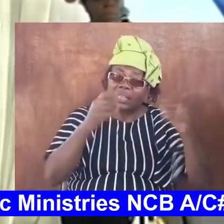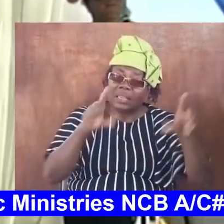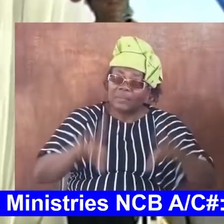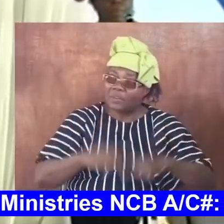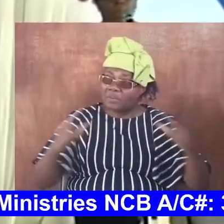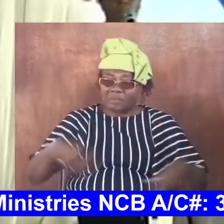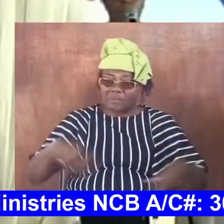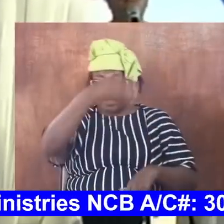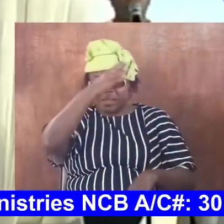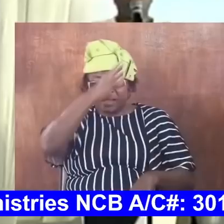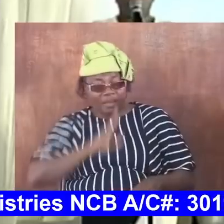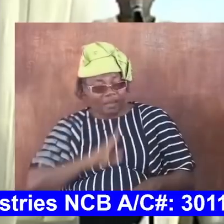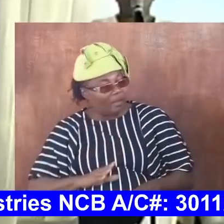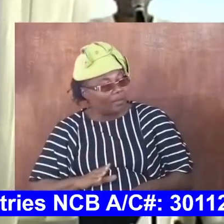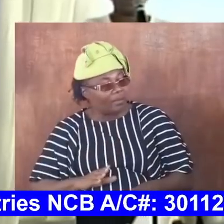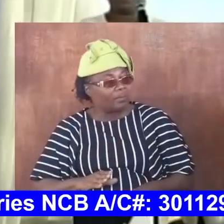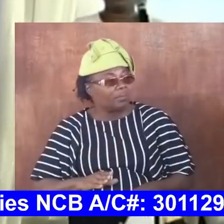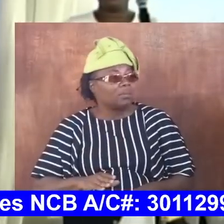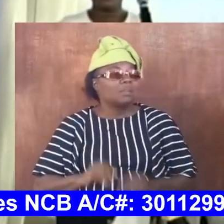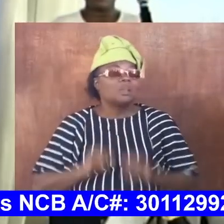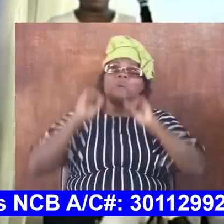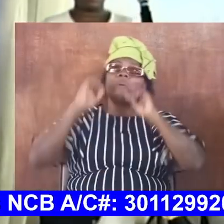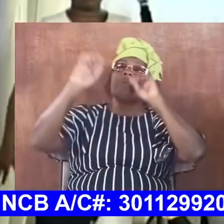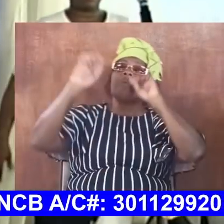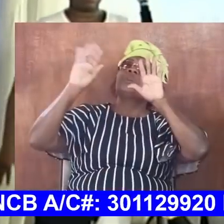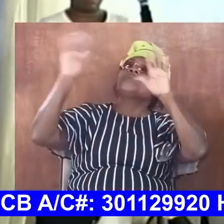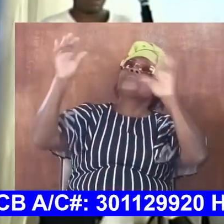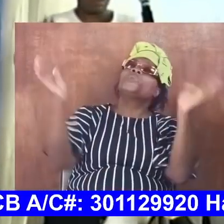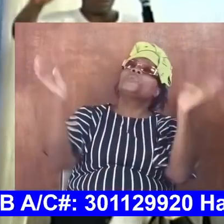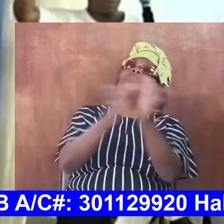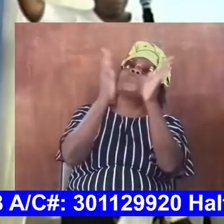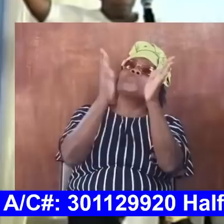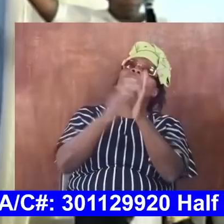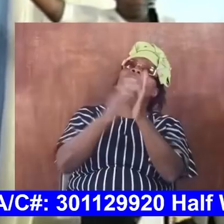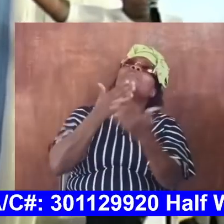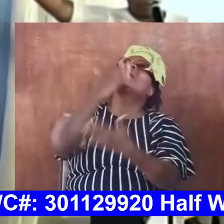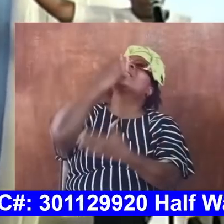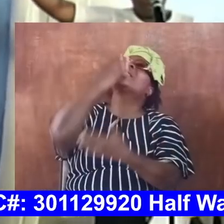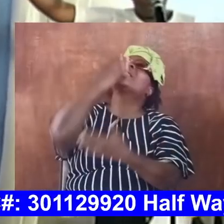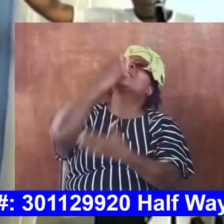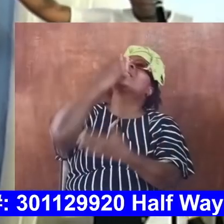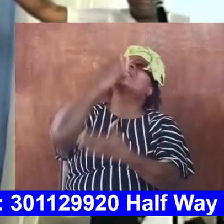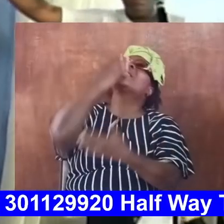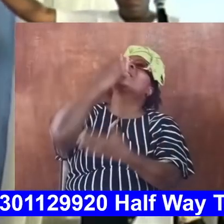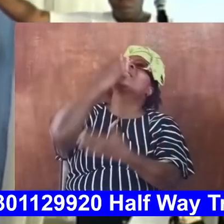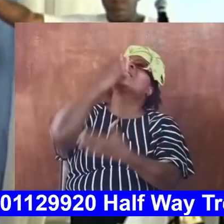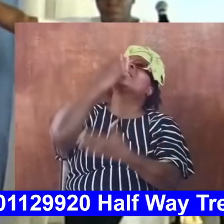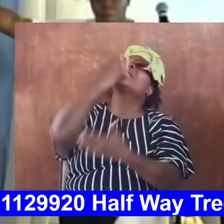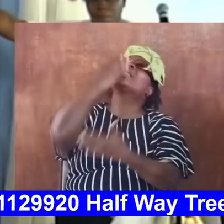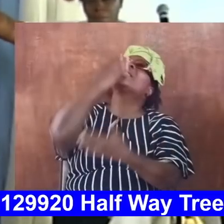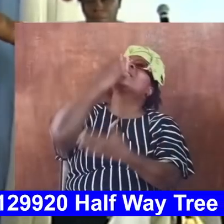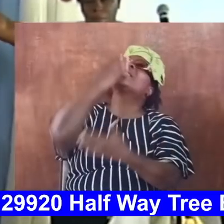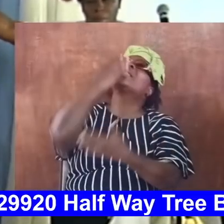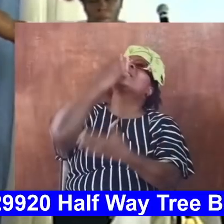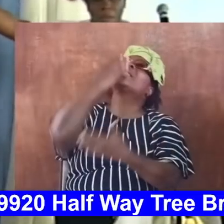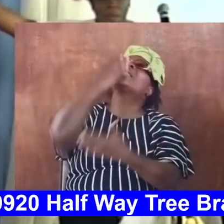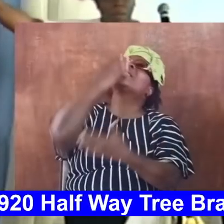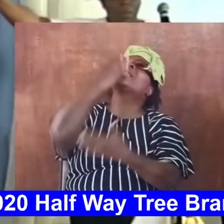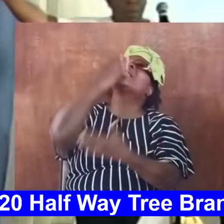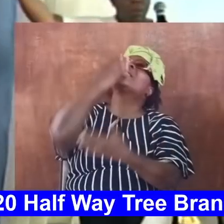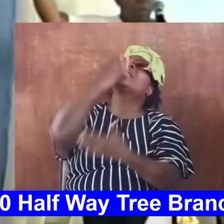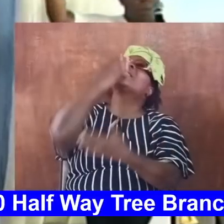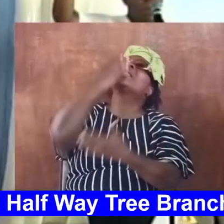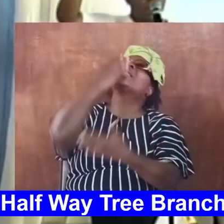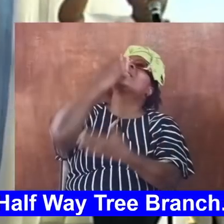God a wonderful praise? We thank you, great God. We thank you, Jesus. Thank you for